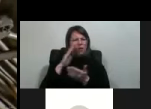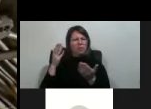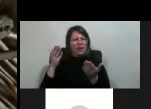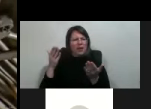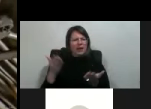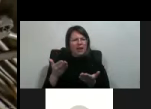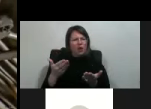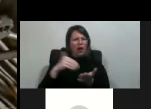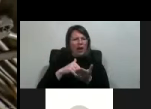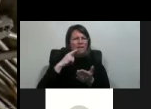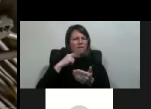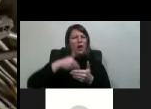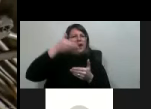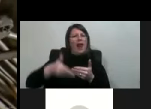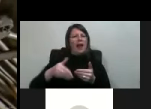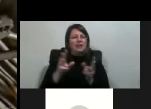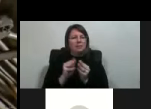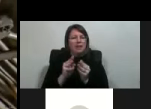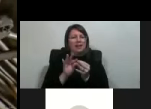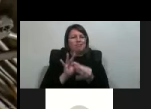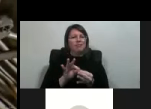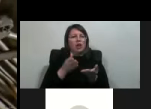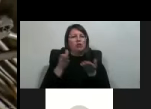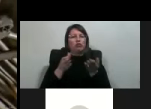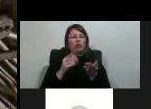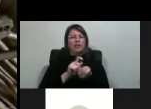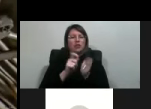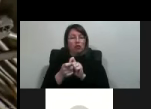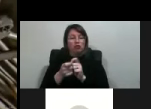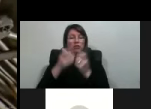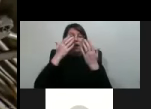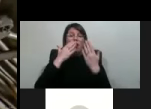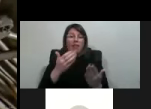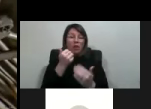our next meeting regarding the service changes. So